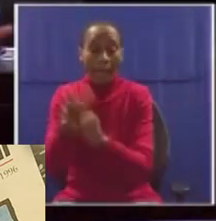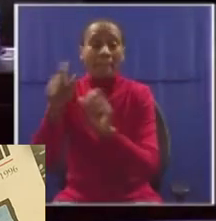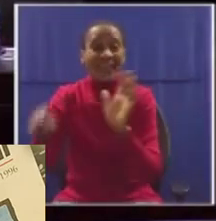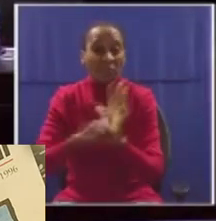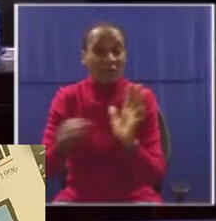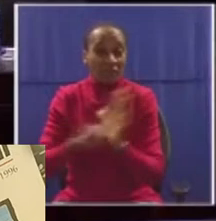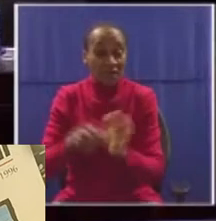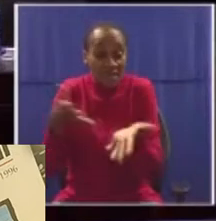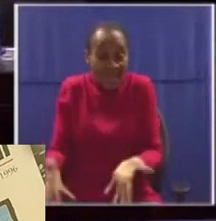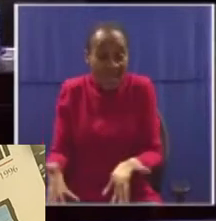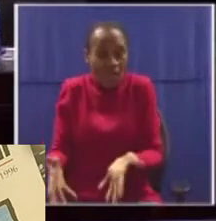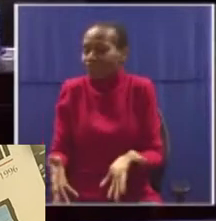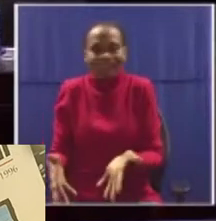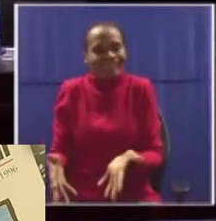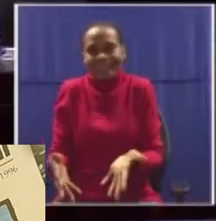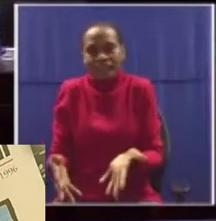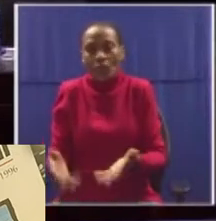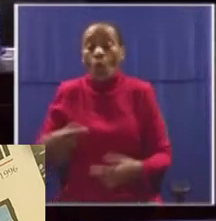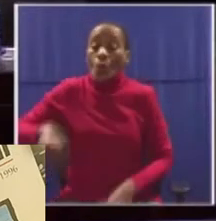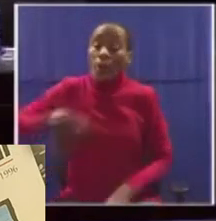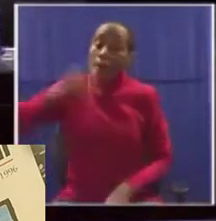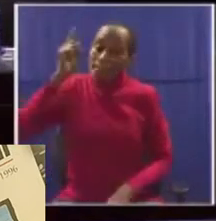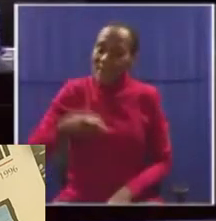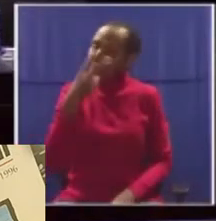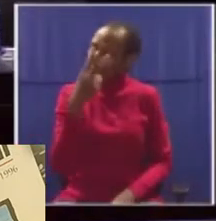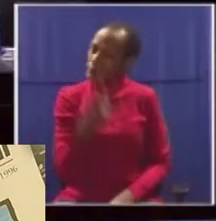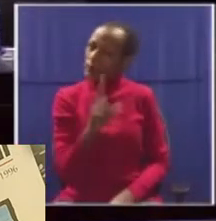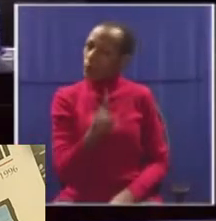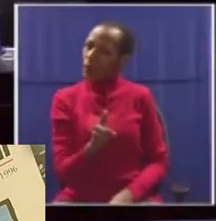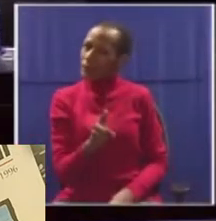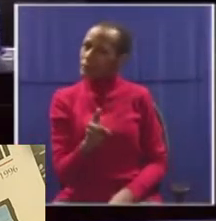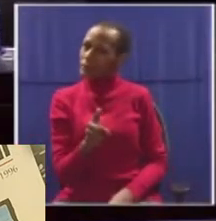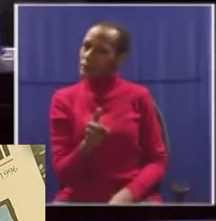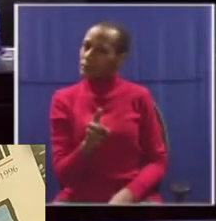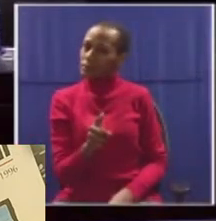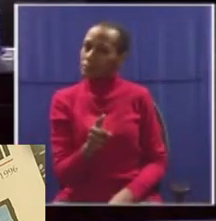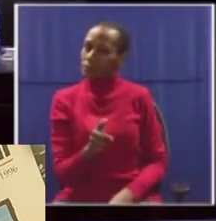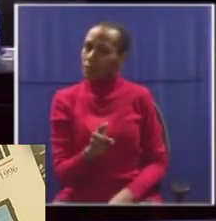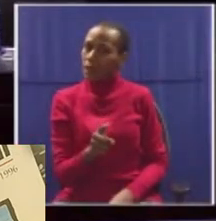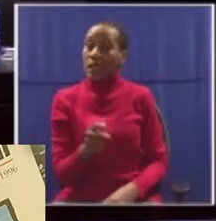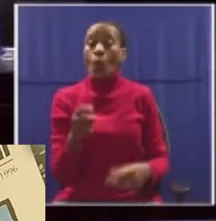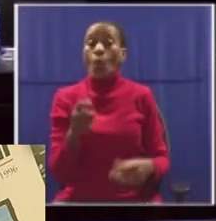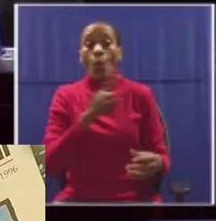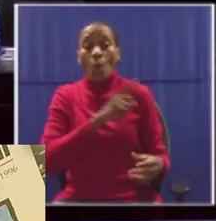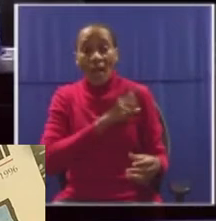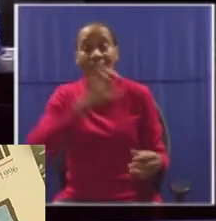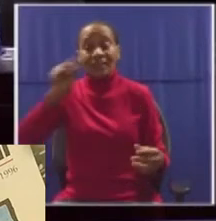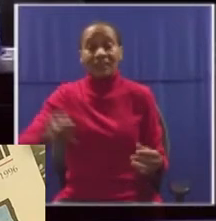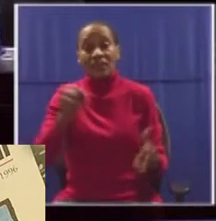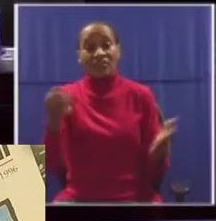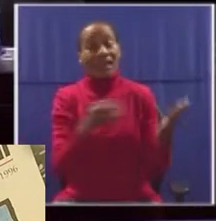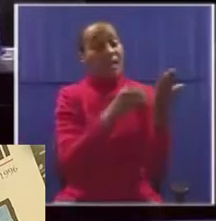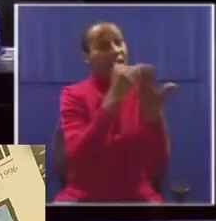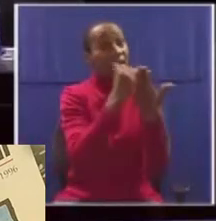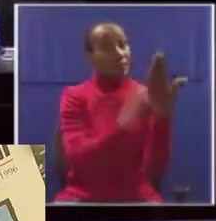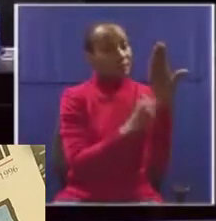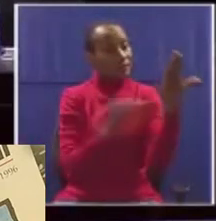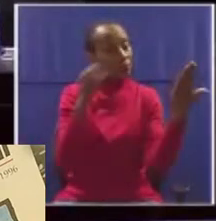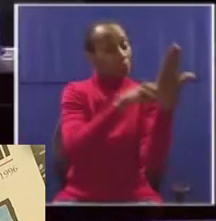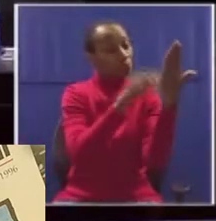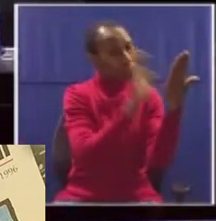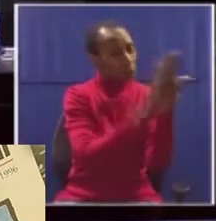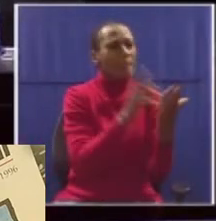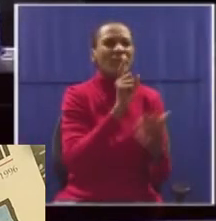as I've indicated we have to recognize that the reasons we were greatly slayed do not have major economic do we have major